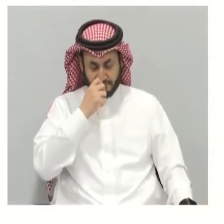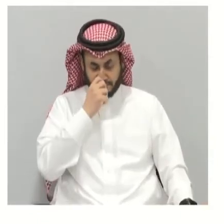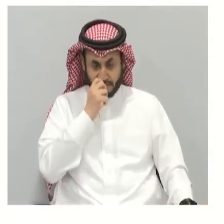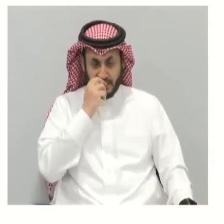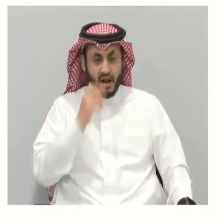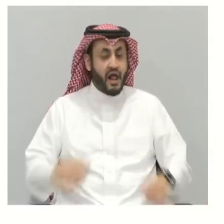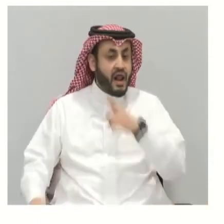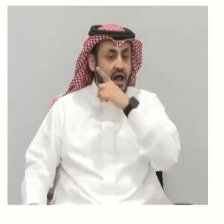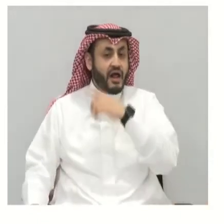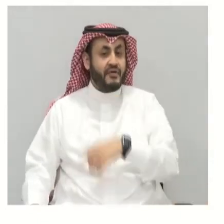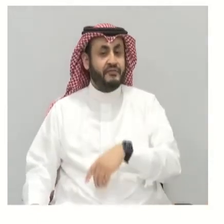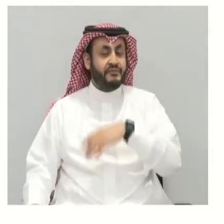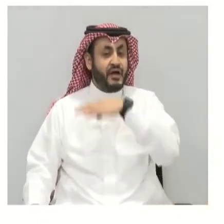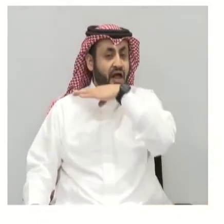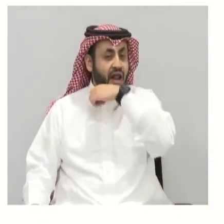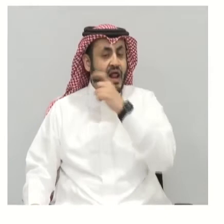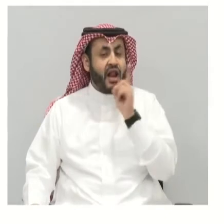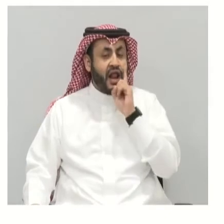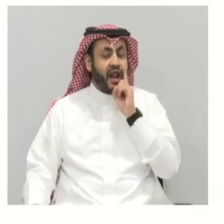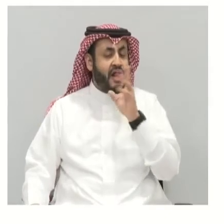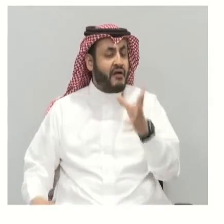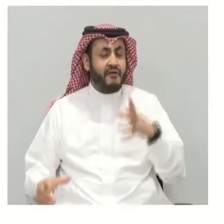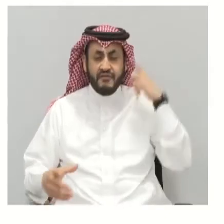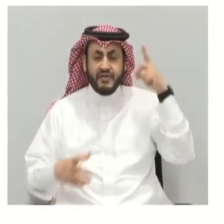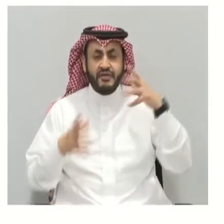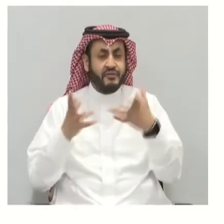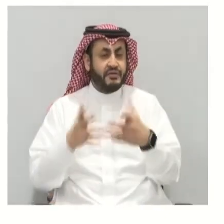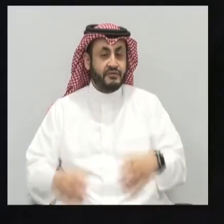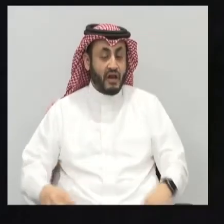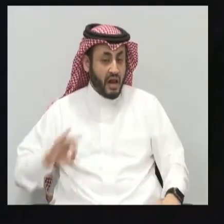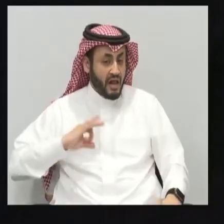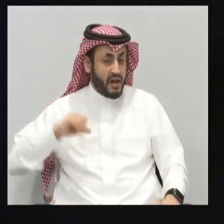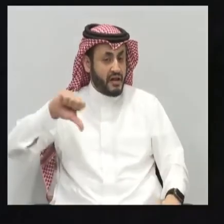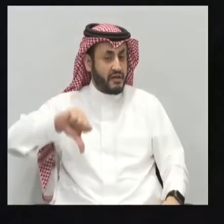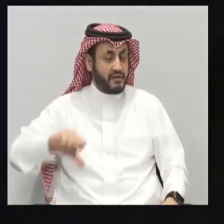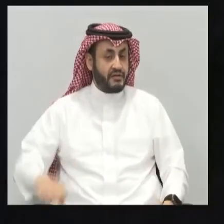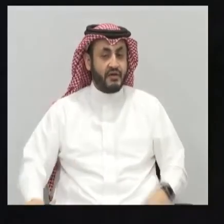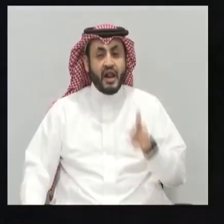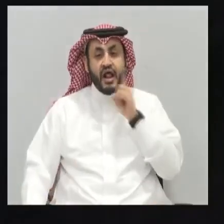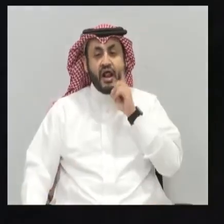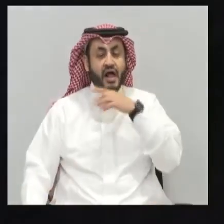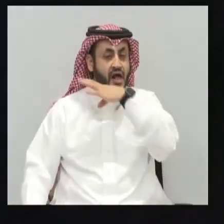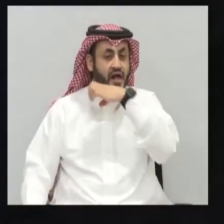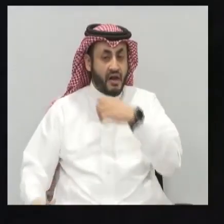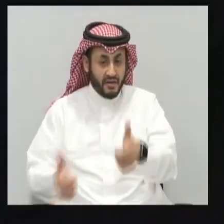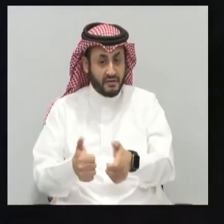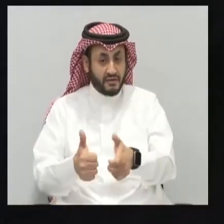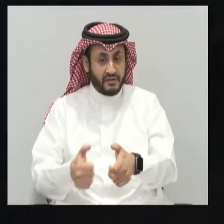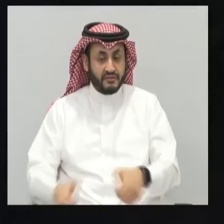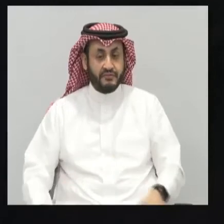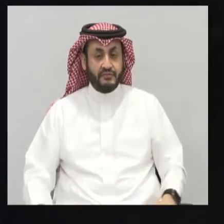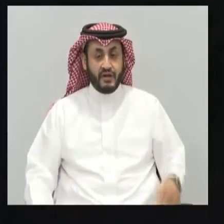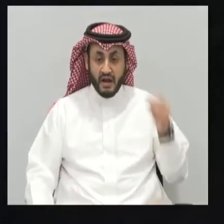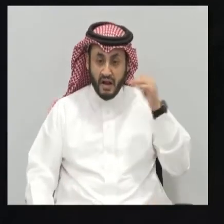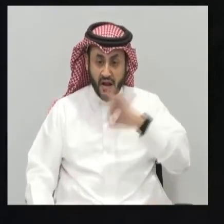parents in South Korea think about video games? Did they like it? They didn't like it? So from the article, what